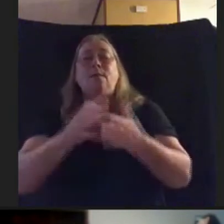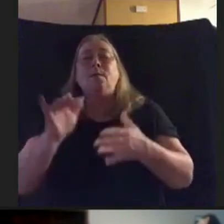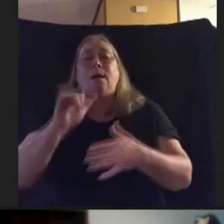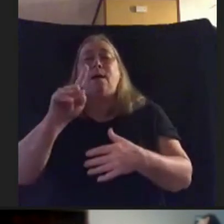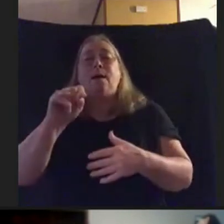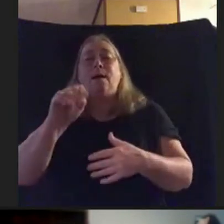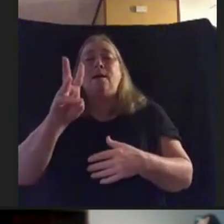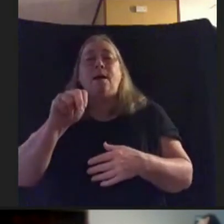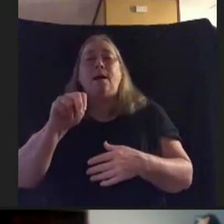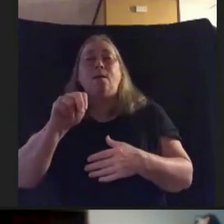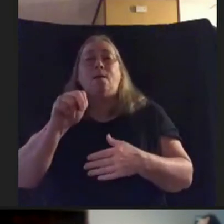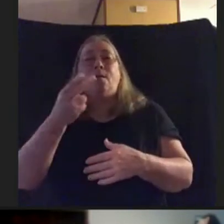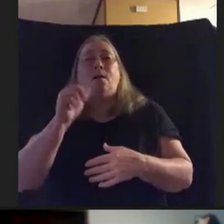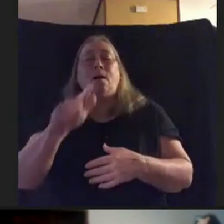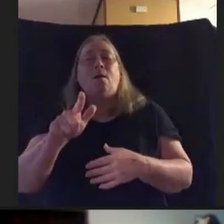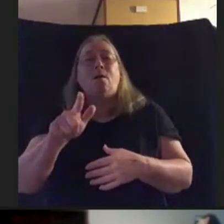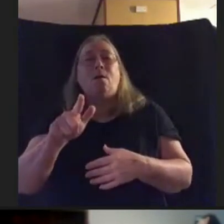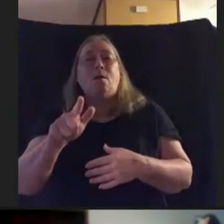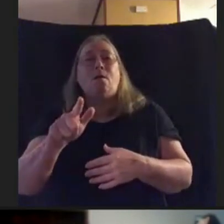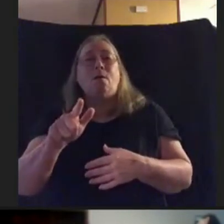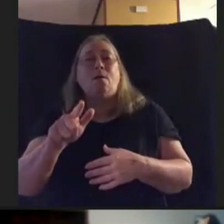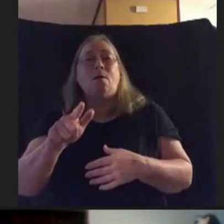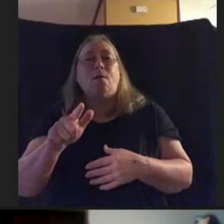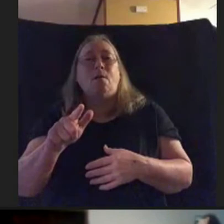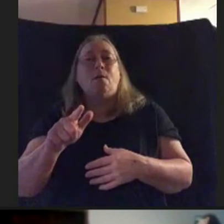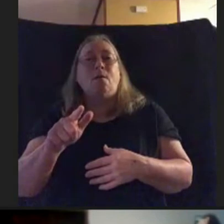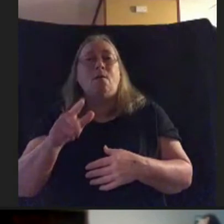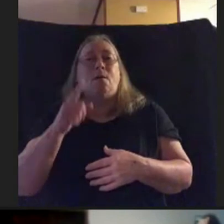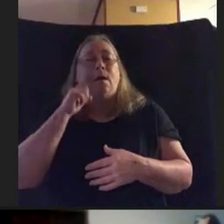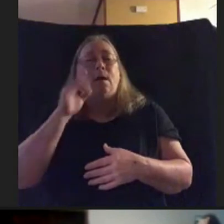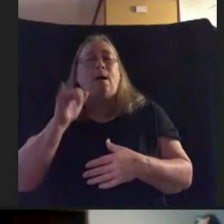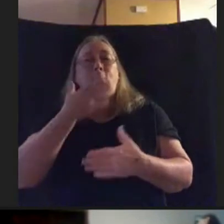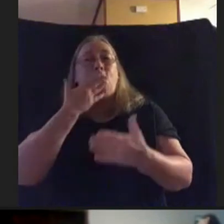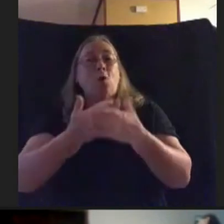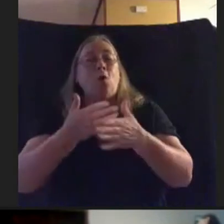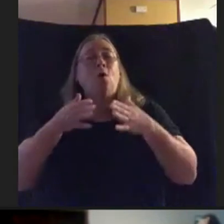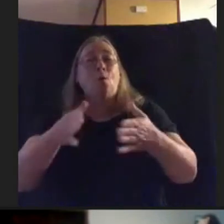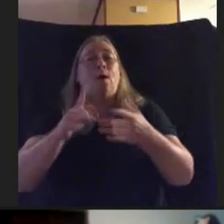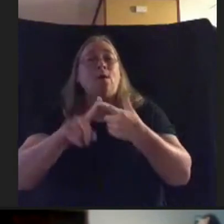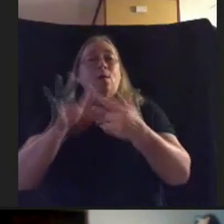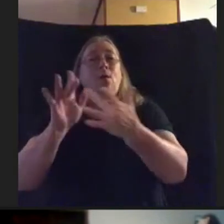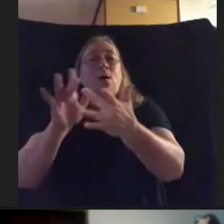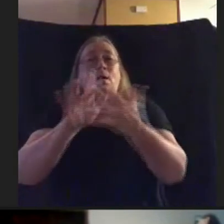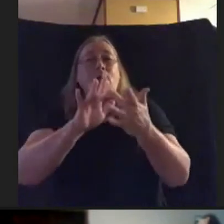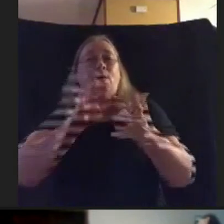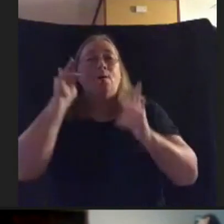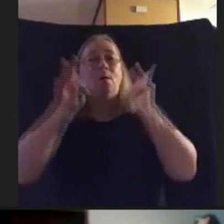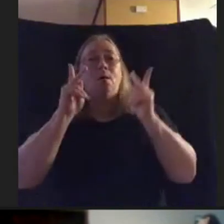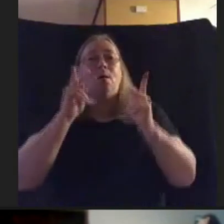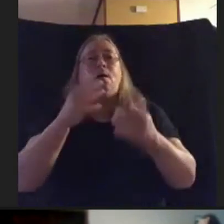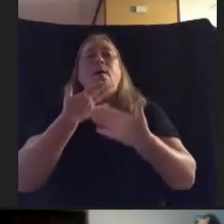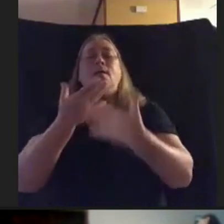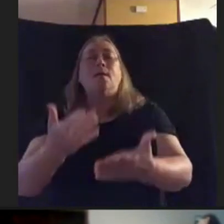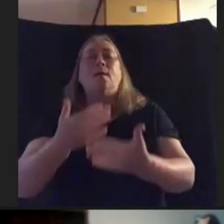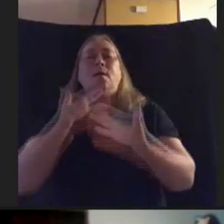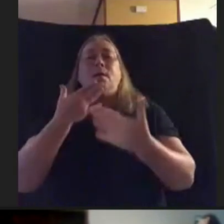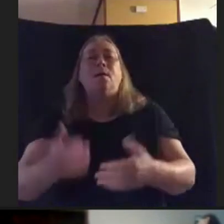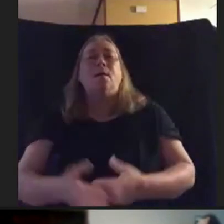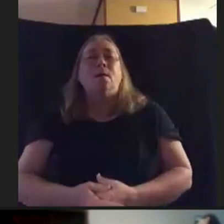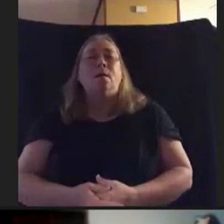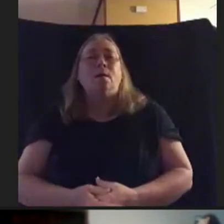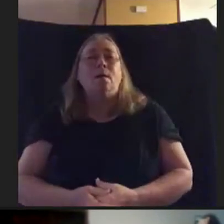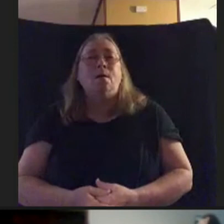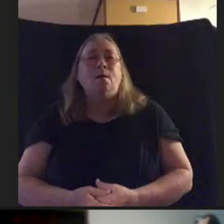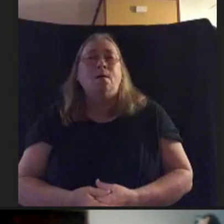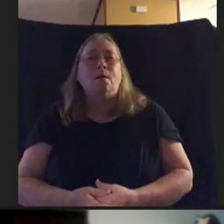areas? I think that's a great way to reach folks out there. Okay, thank you, Jasmine. Okay, Nick